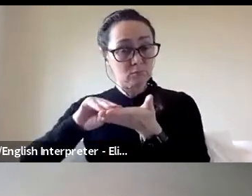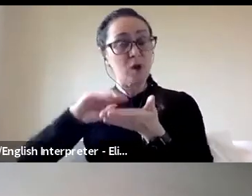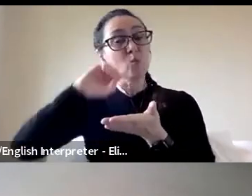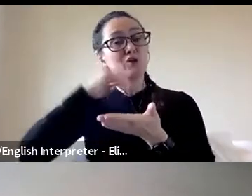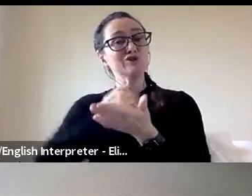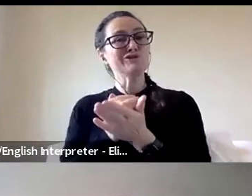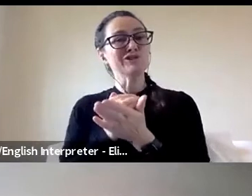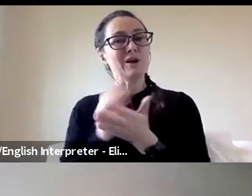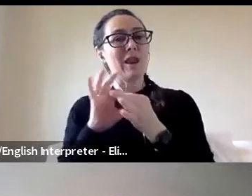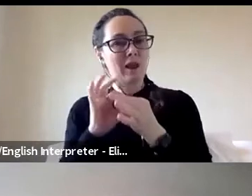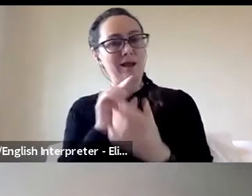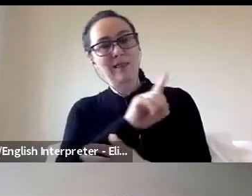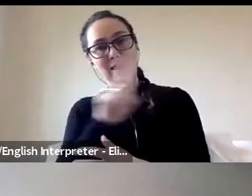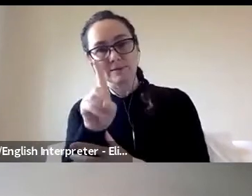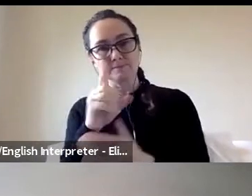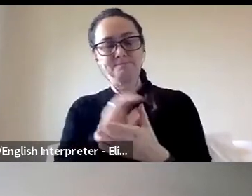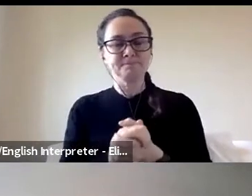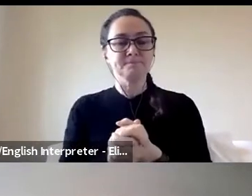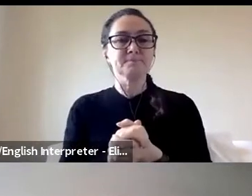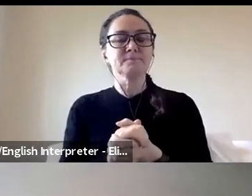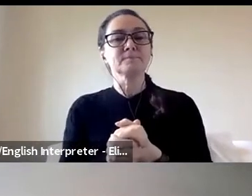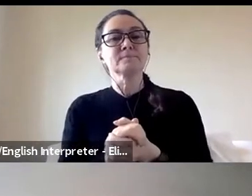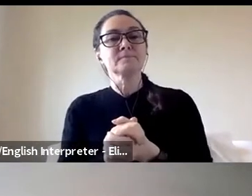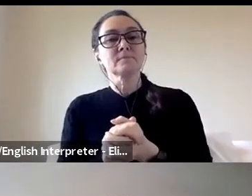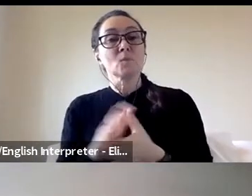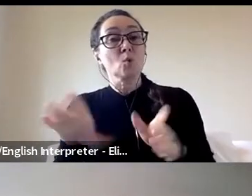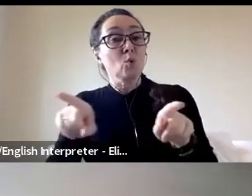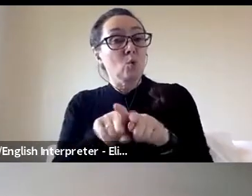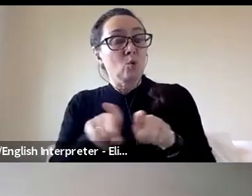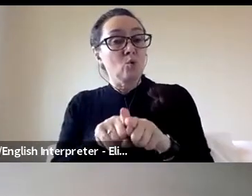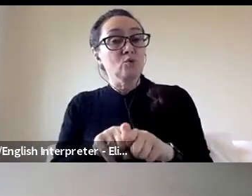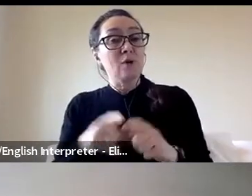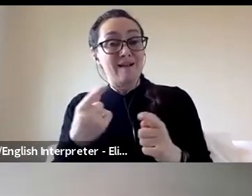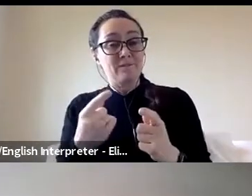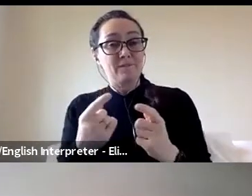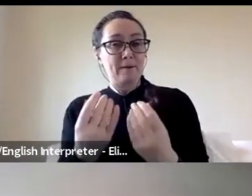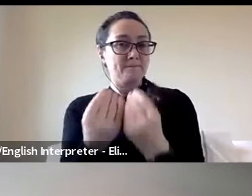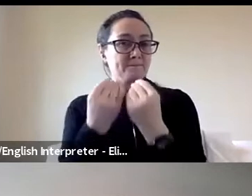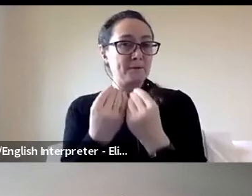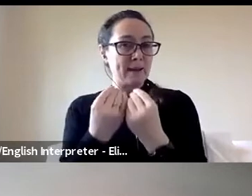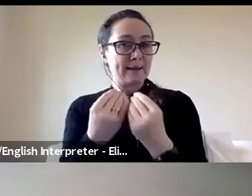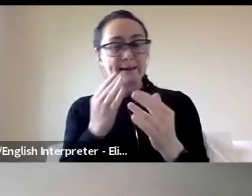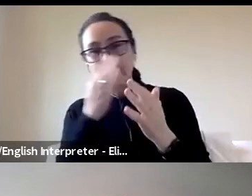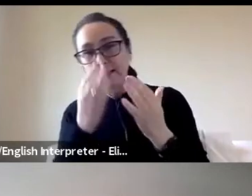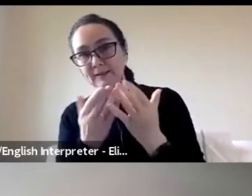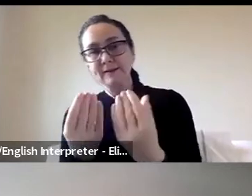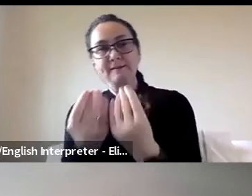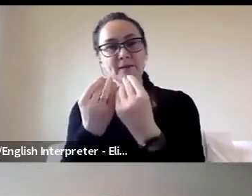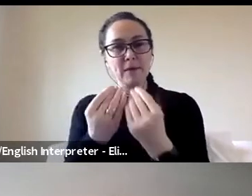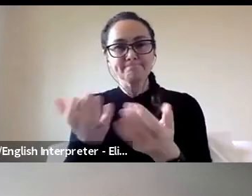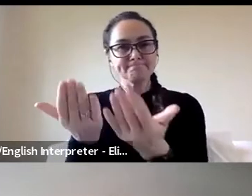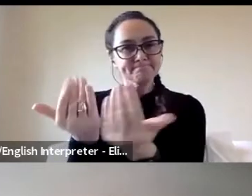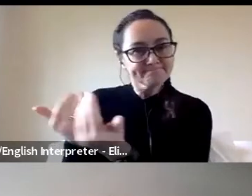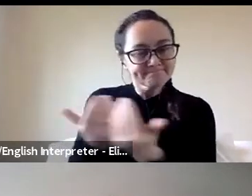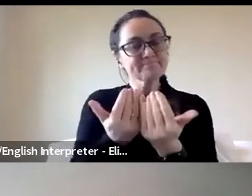link after the event. We have also prepared a short feedback survey for all attendees to complete. This will help us